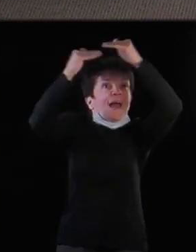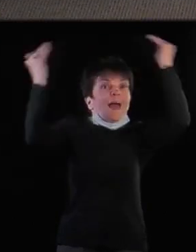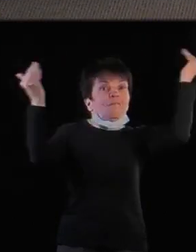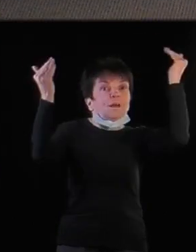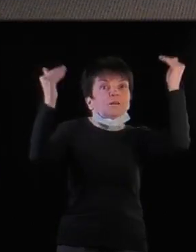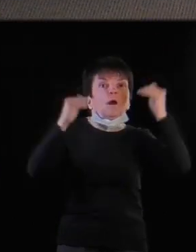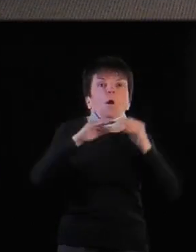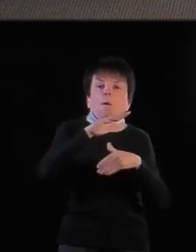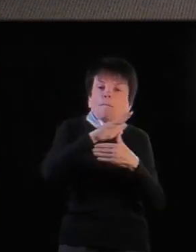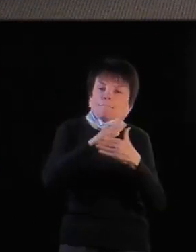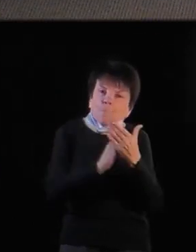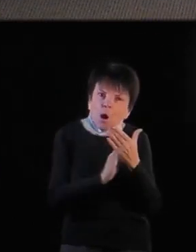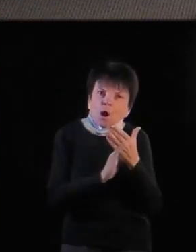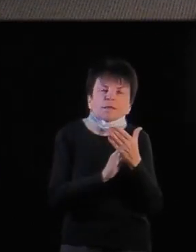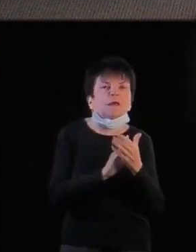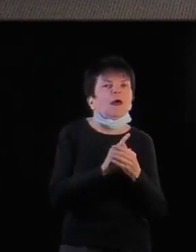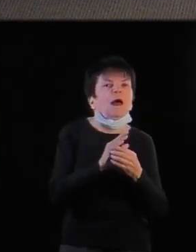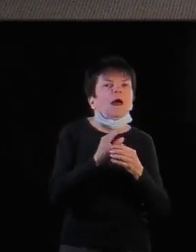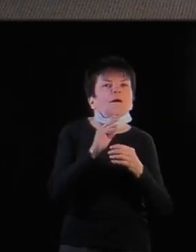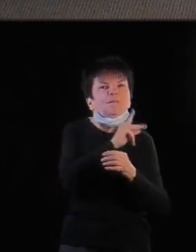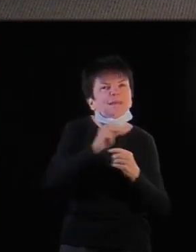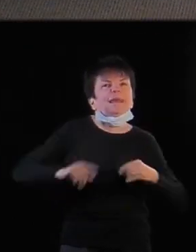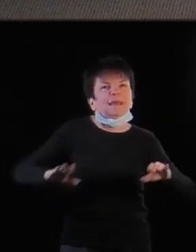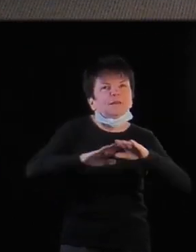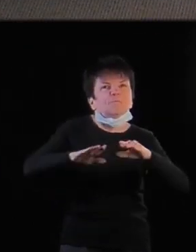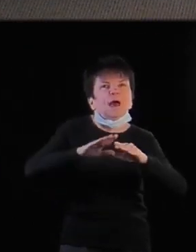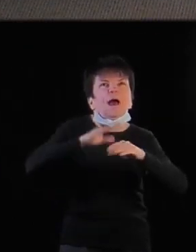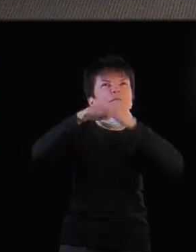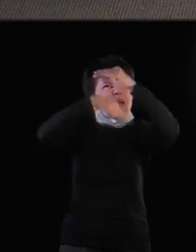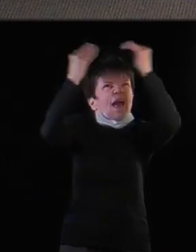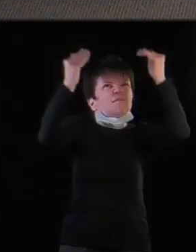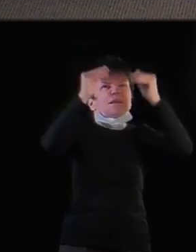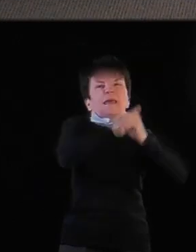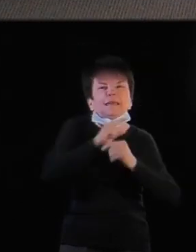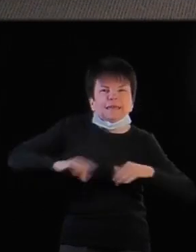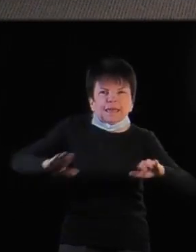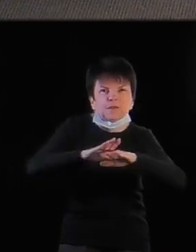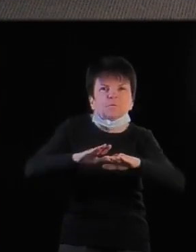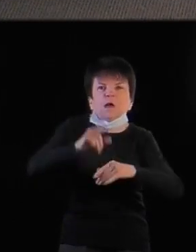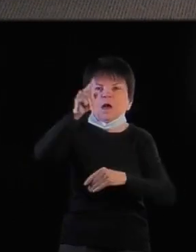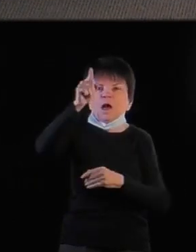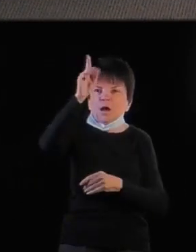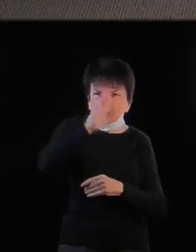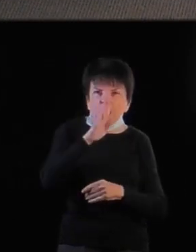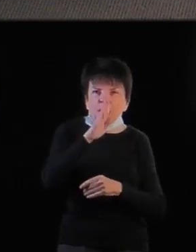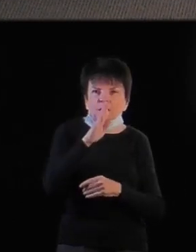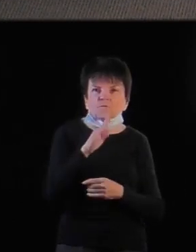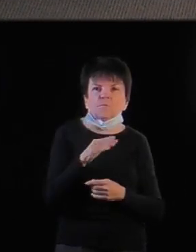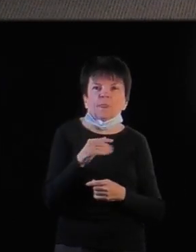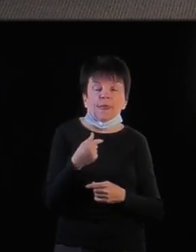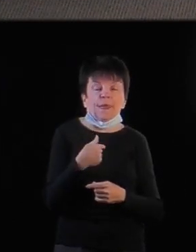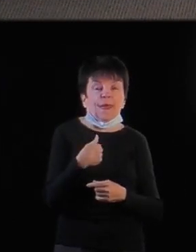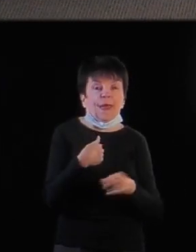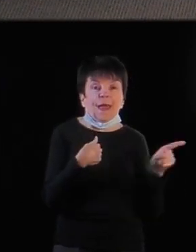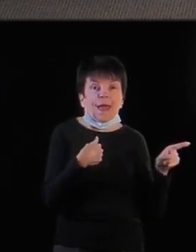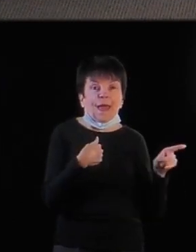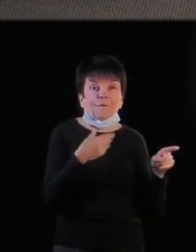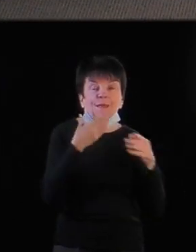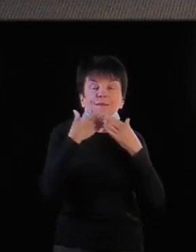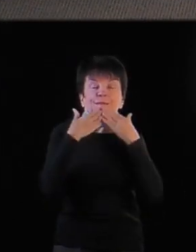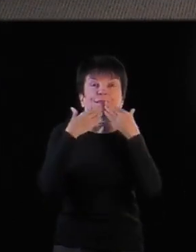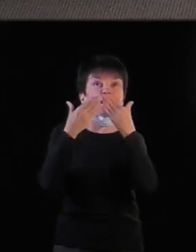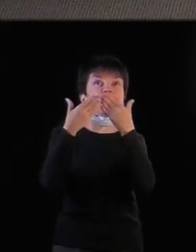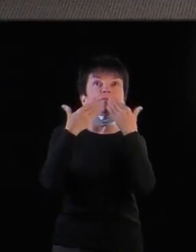a part of the kingdom of heaven, a part of the kingdom of God. And I'm so thankful that I have a